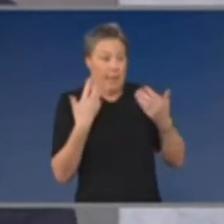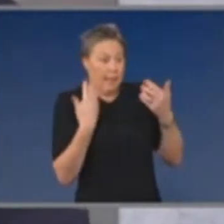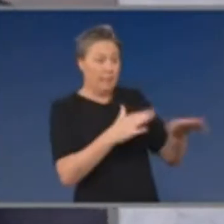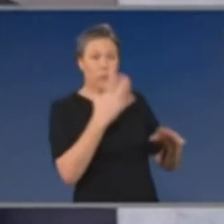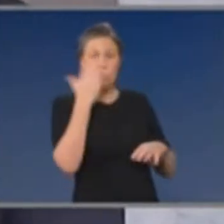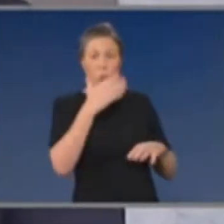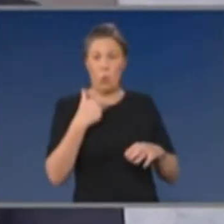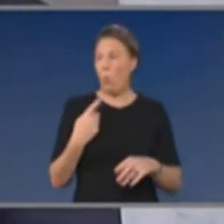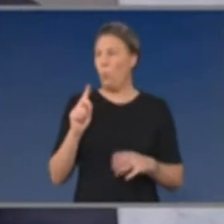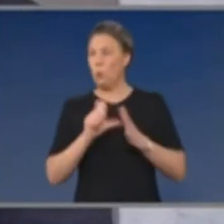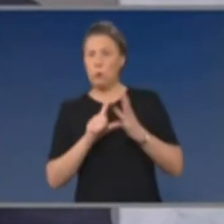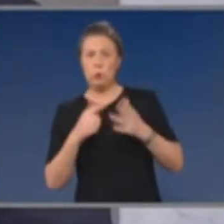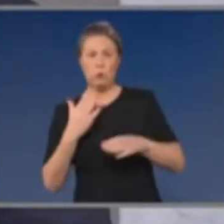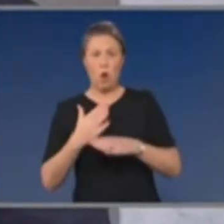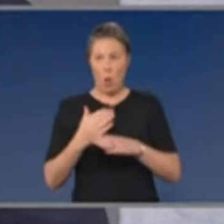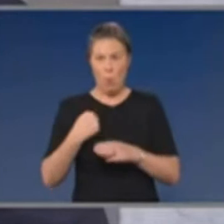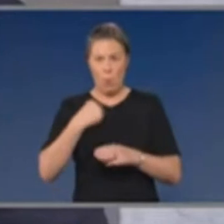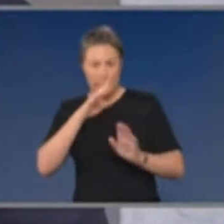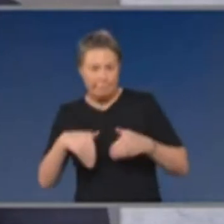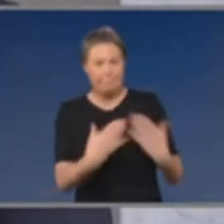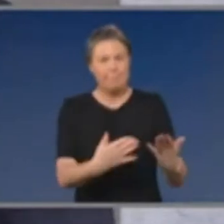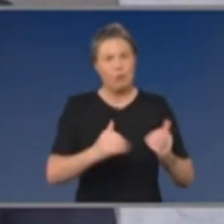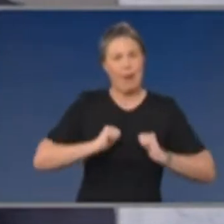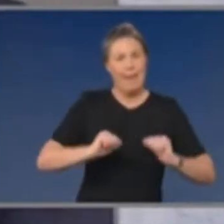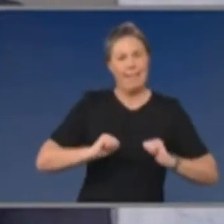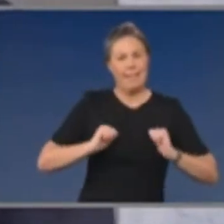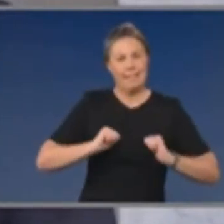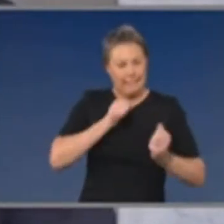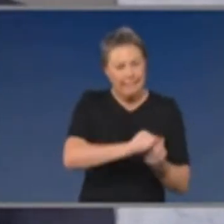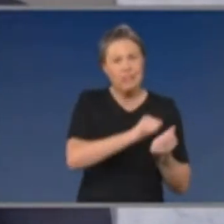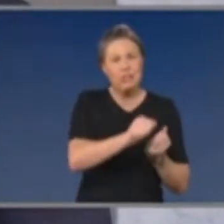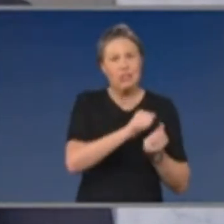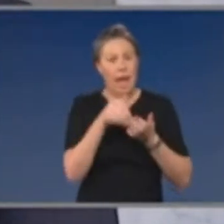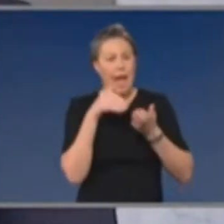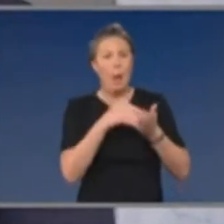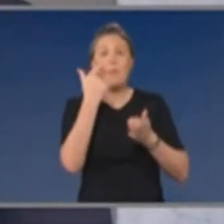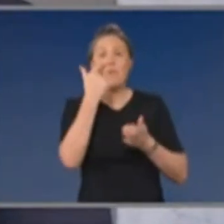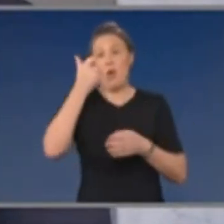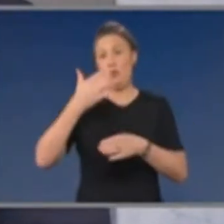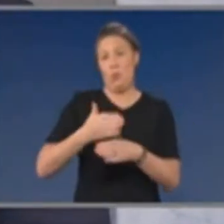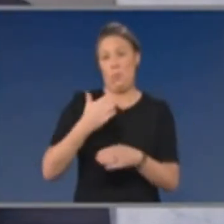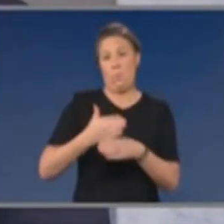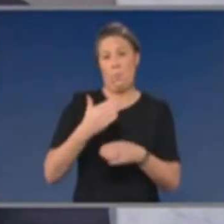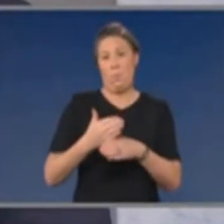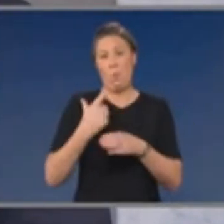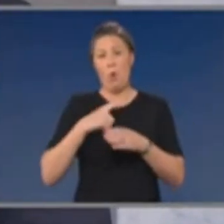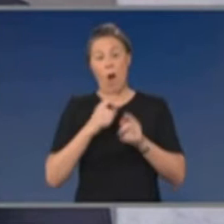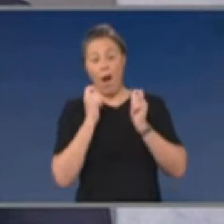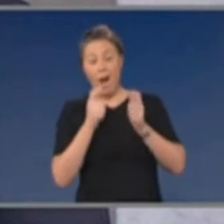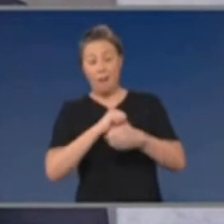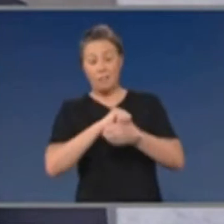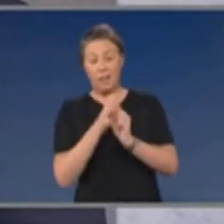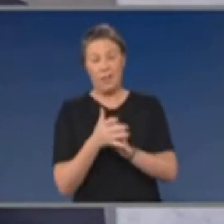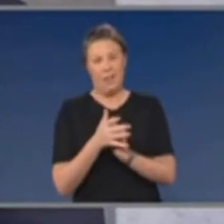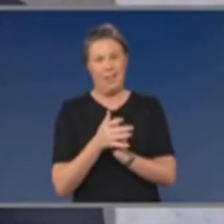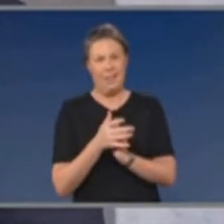school to ensure that they can look for and find work, both in a COVID and post-COVID economy. Now, we know there